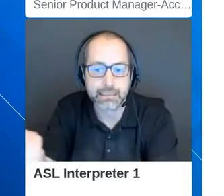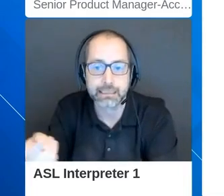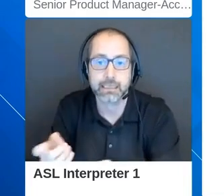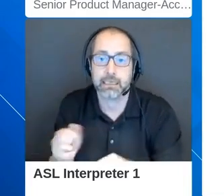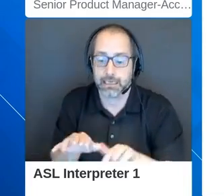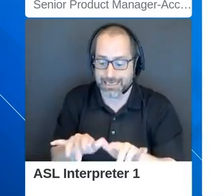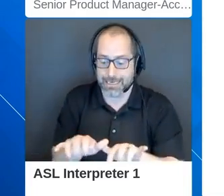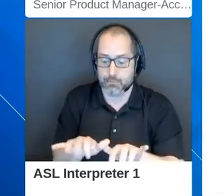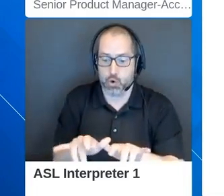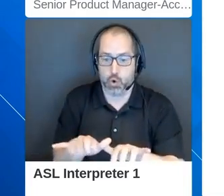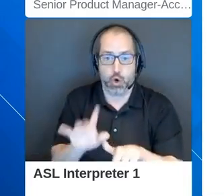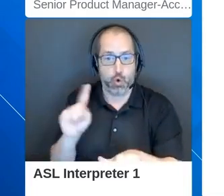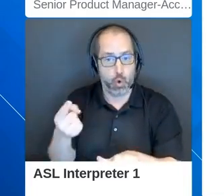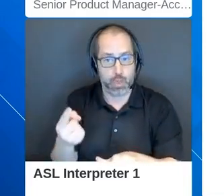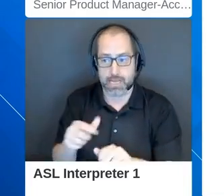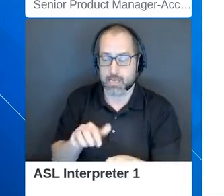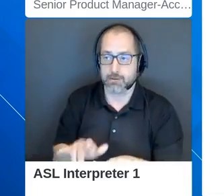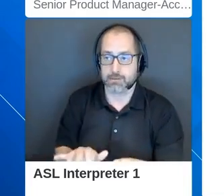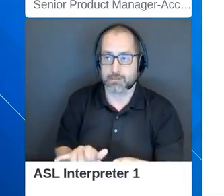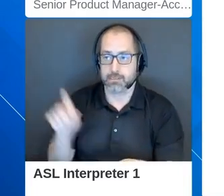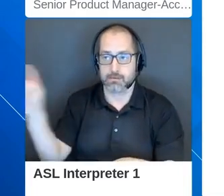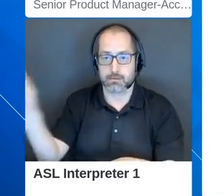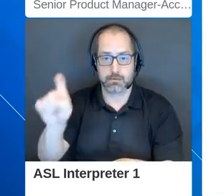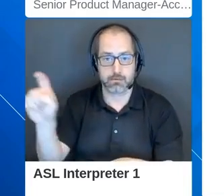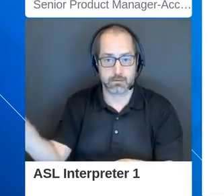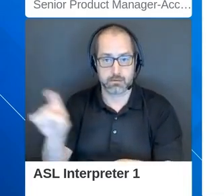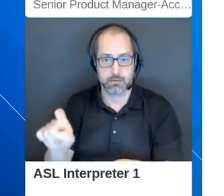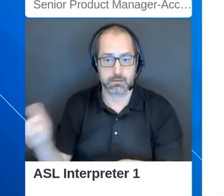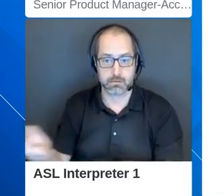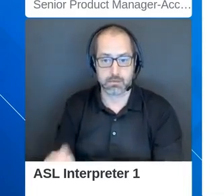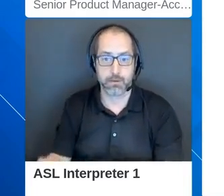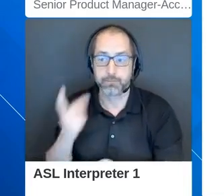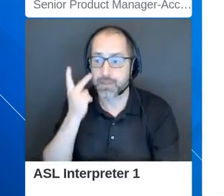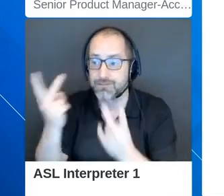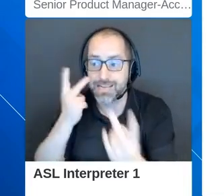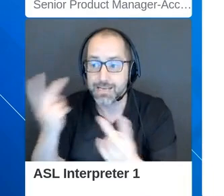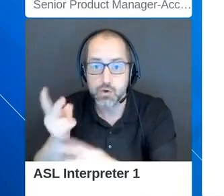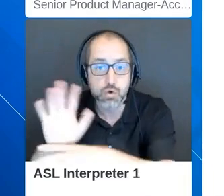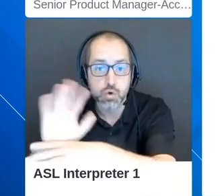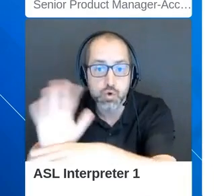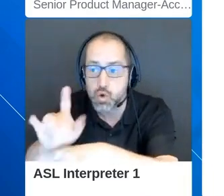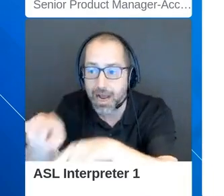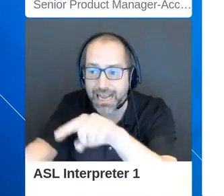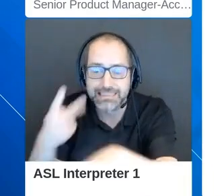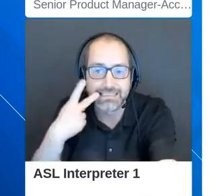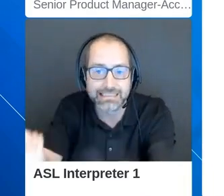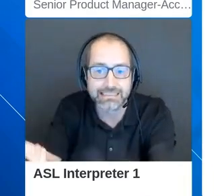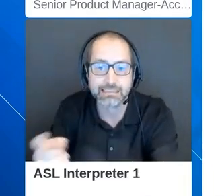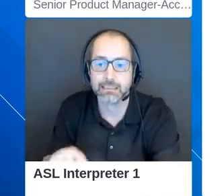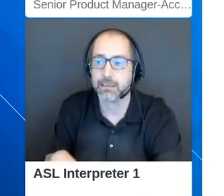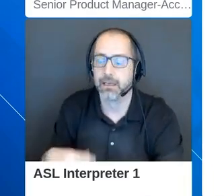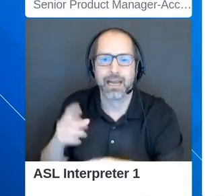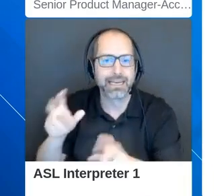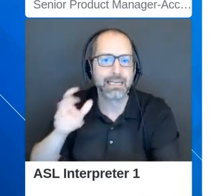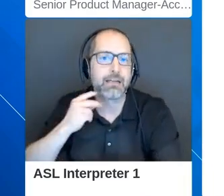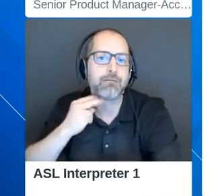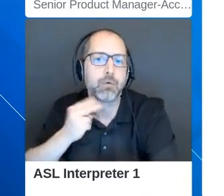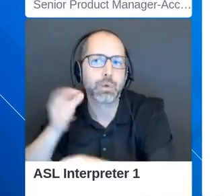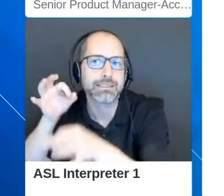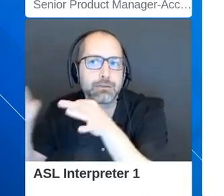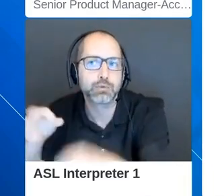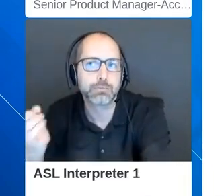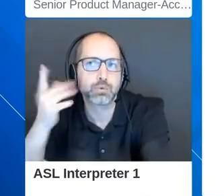navigation. I'm unable to see what's happening in videos. I require audio descriptions to understand that video